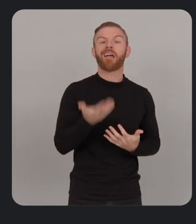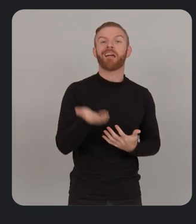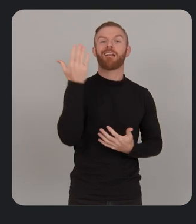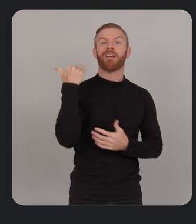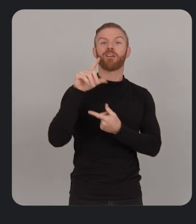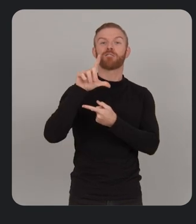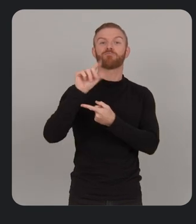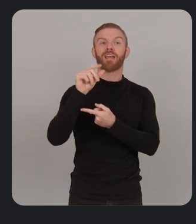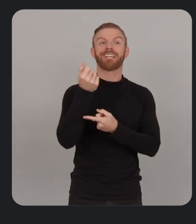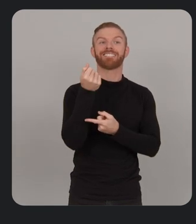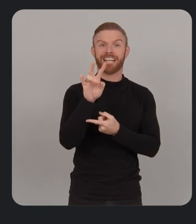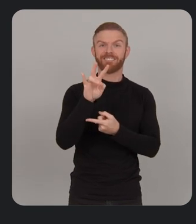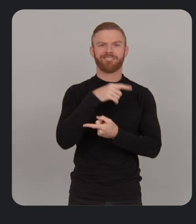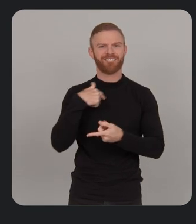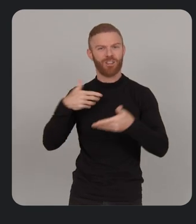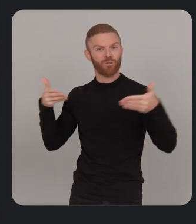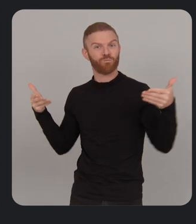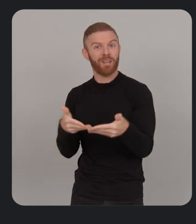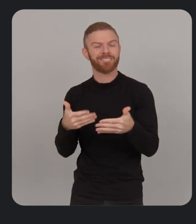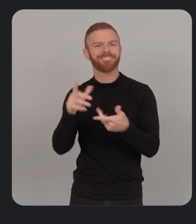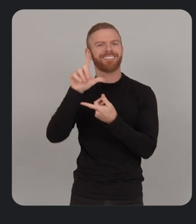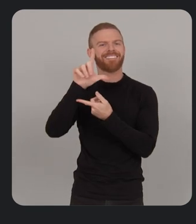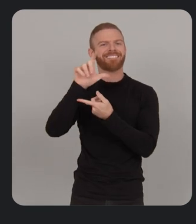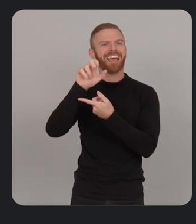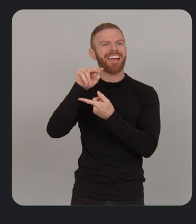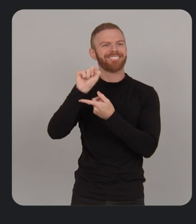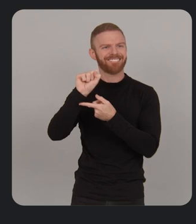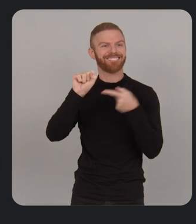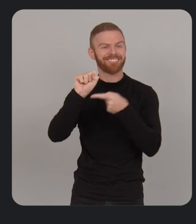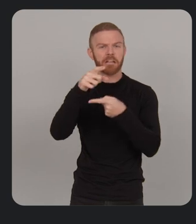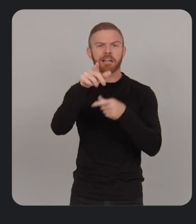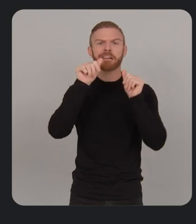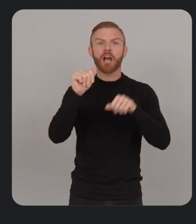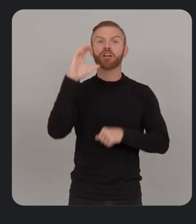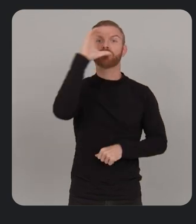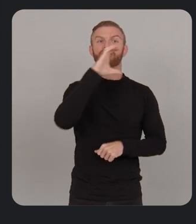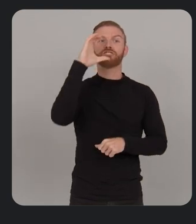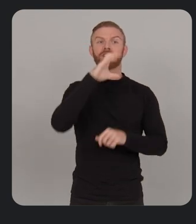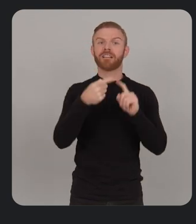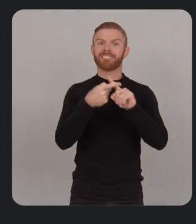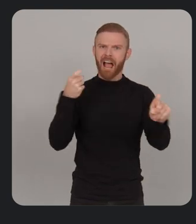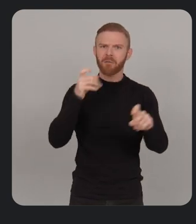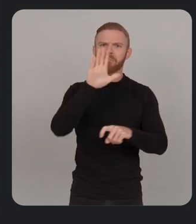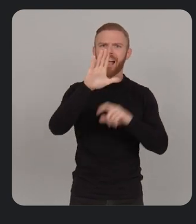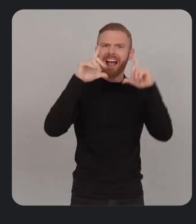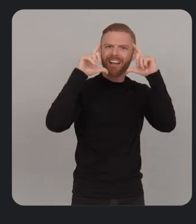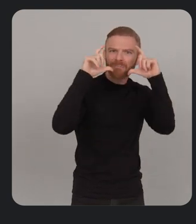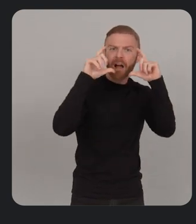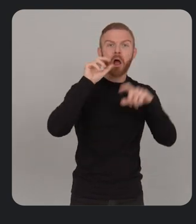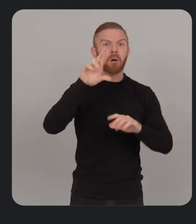That's why back in 2017, we introduced Lens, so you can search from your camera or photos.